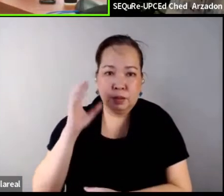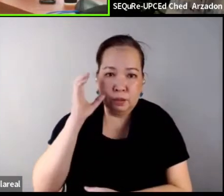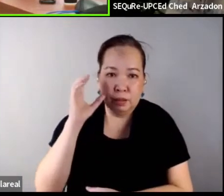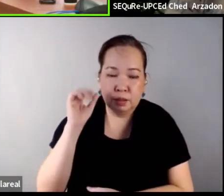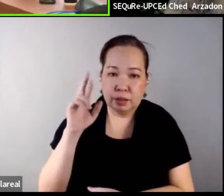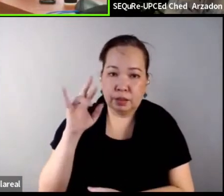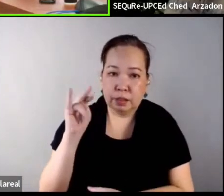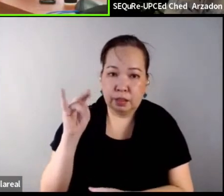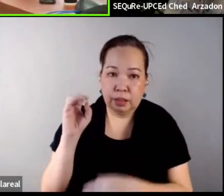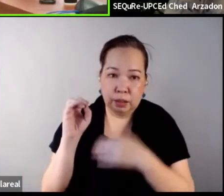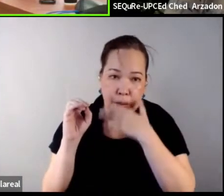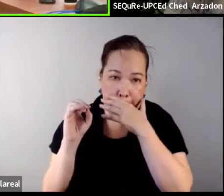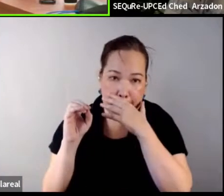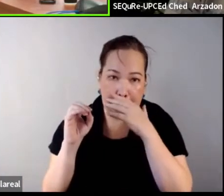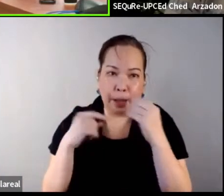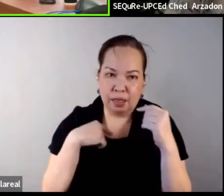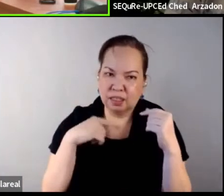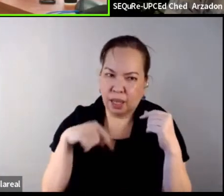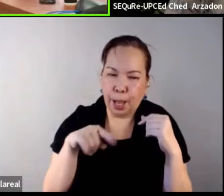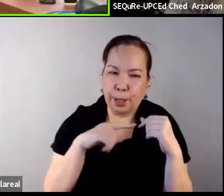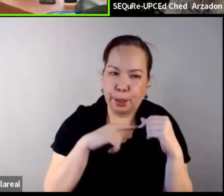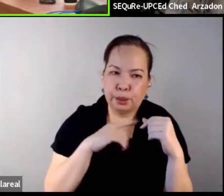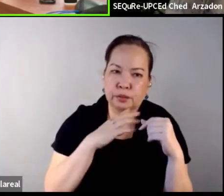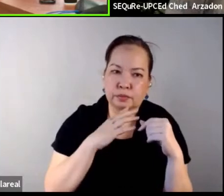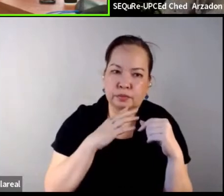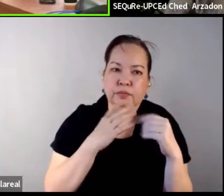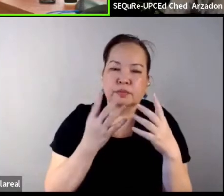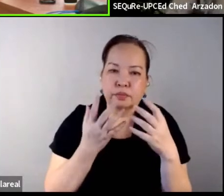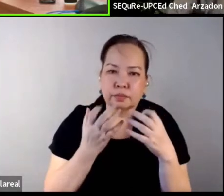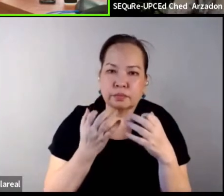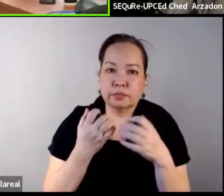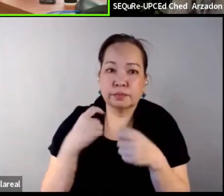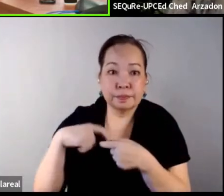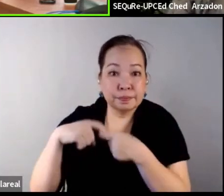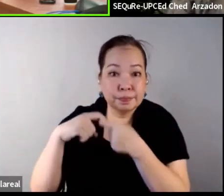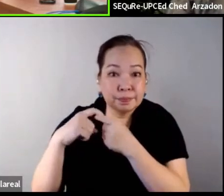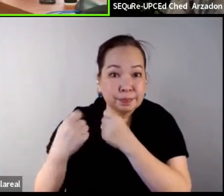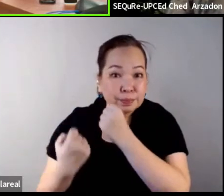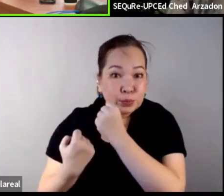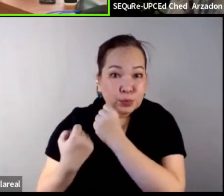Kaya yung sa atin naman, we want it suspended because